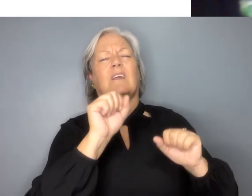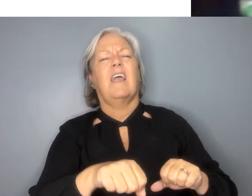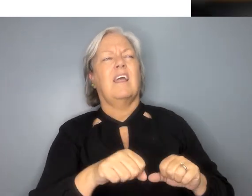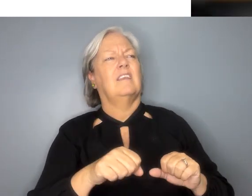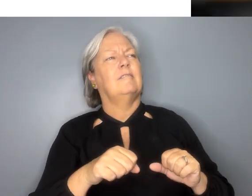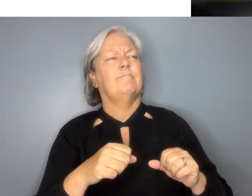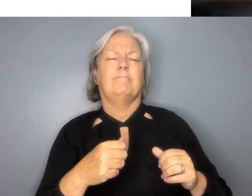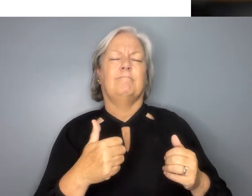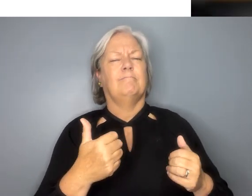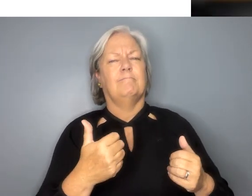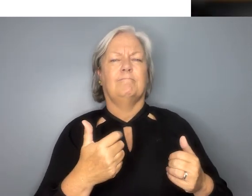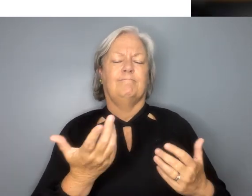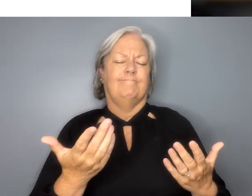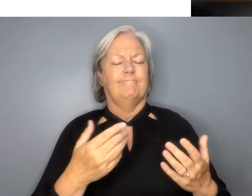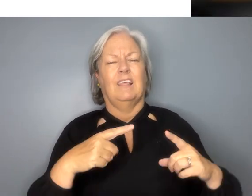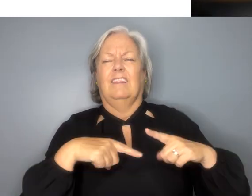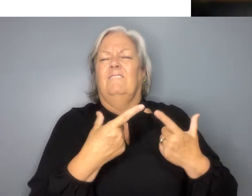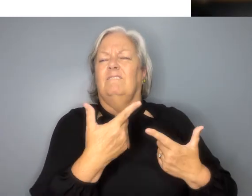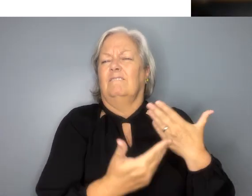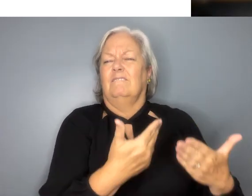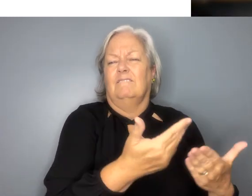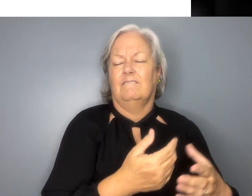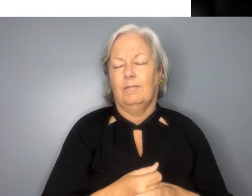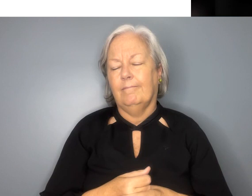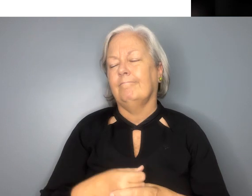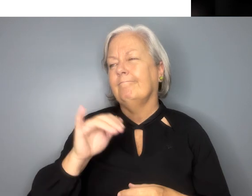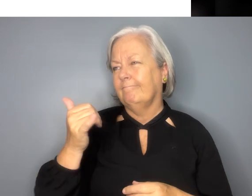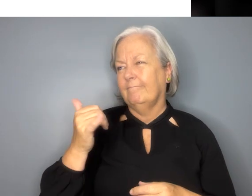sense. It absolutely made sense, Annabelle, and